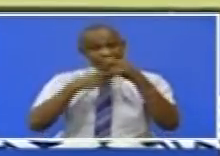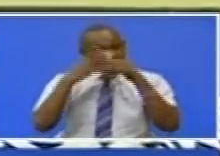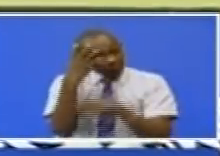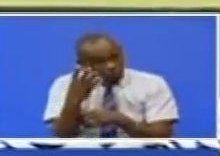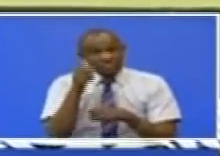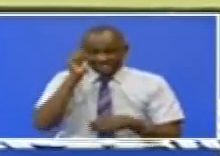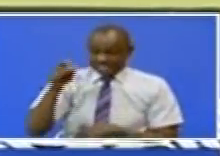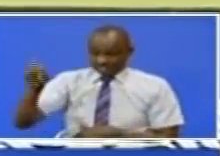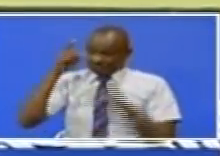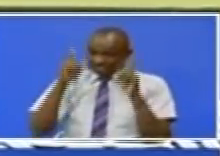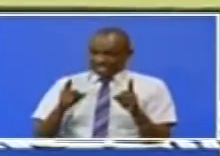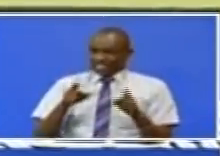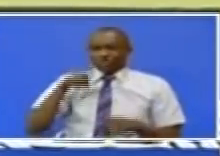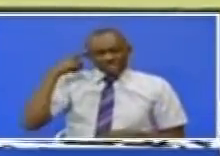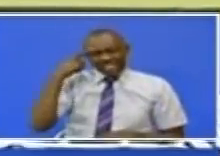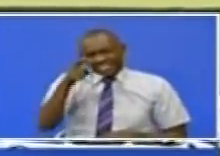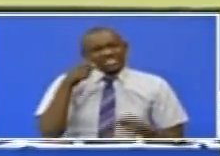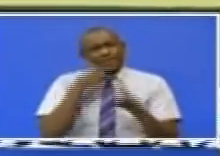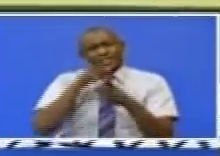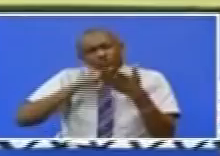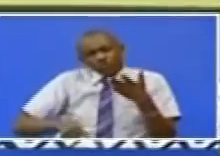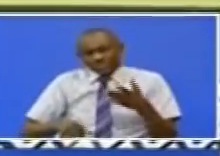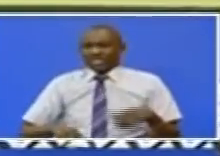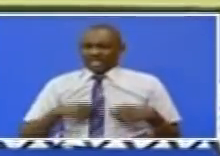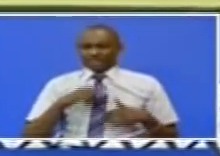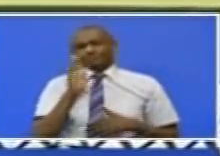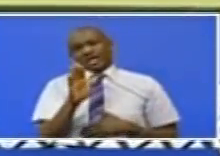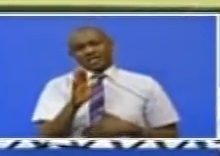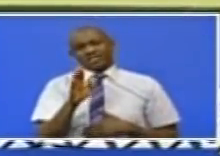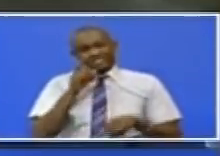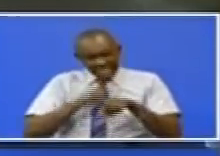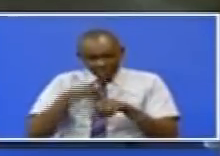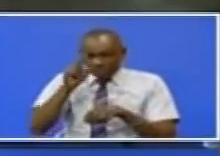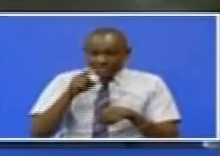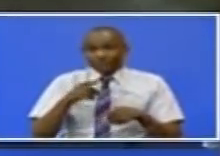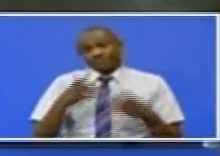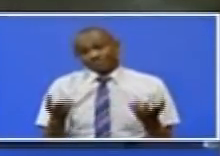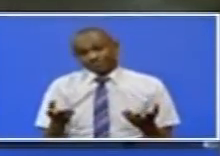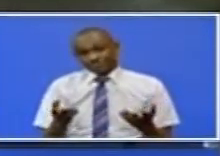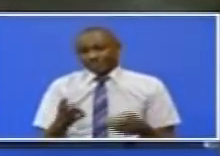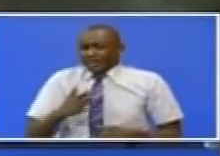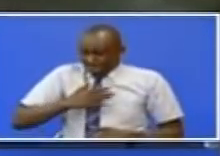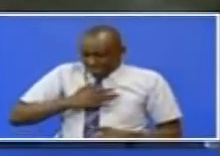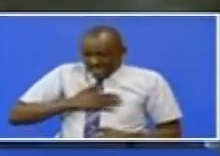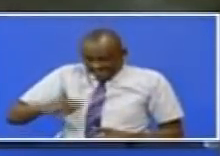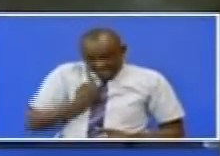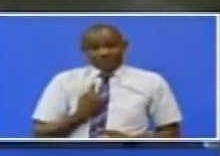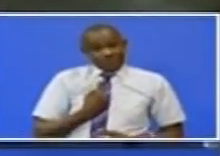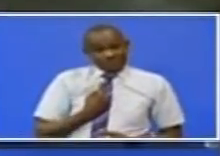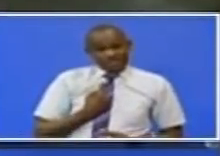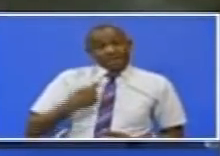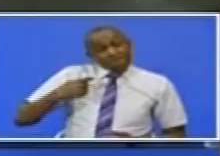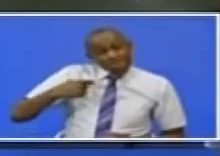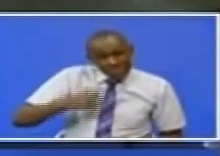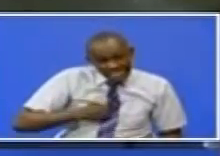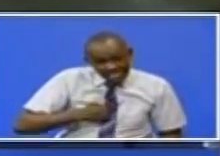favor? How does this impact on your sunset years in the judiciary? On my own part, I would